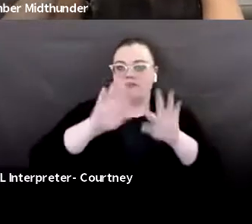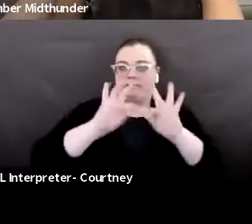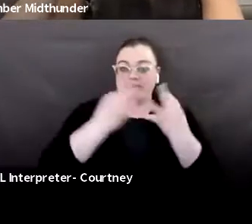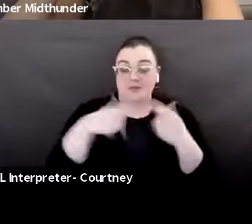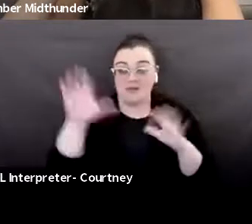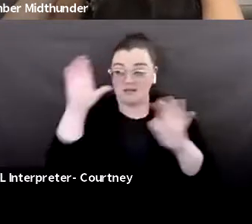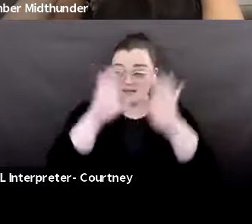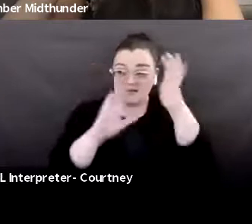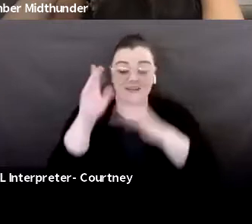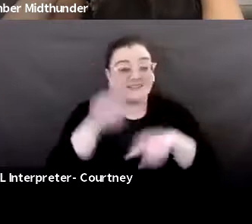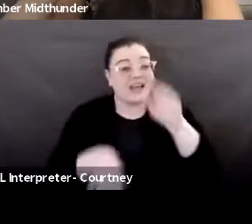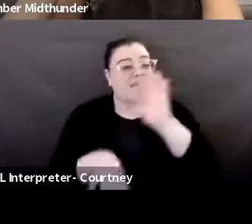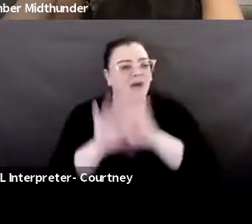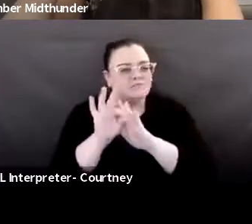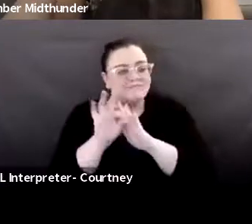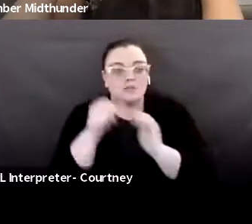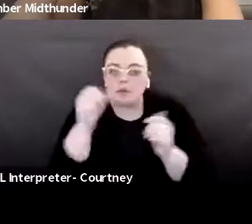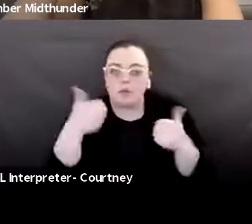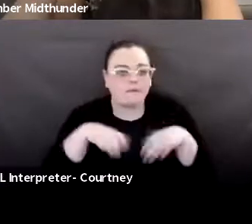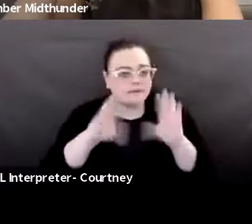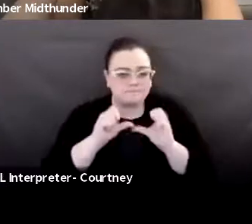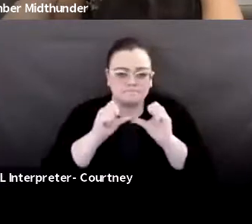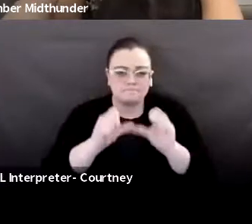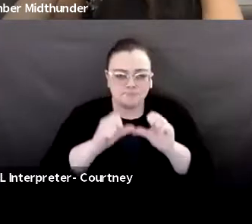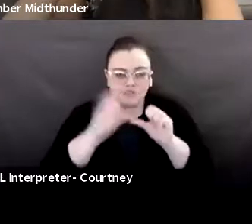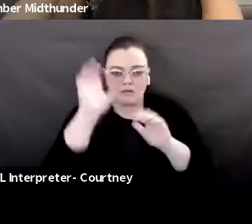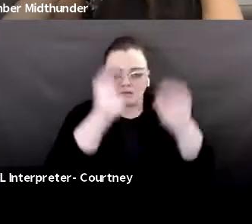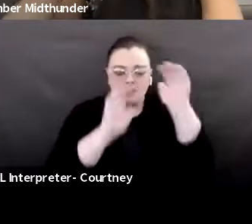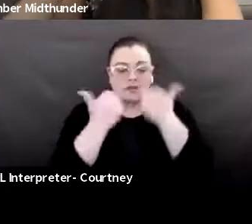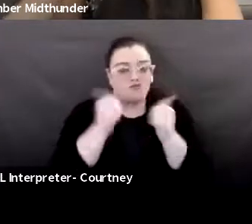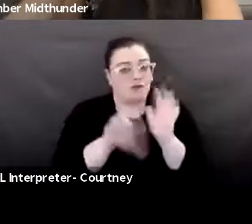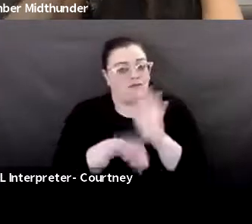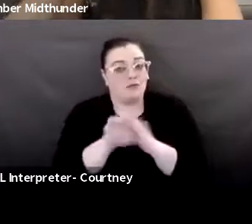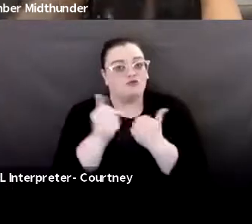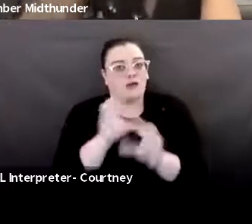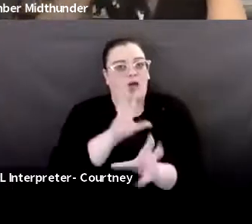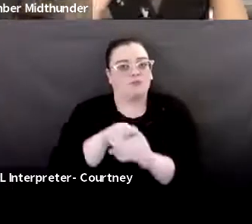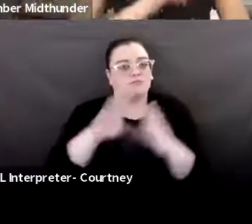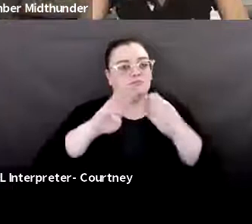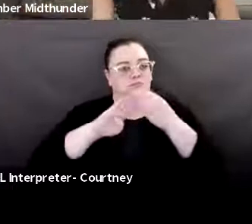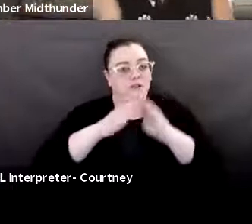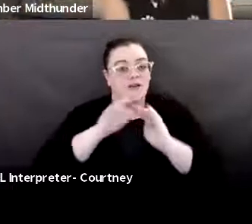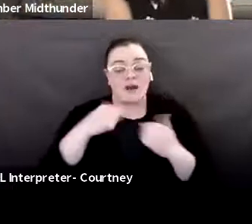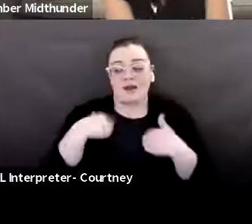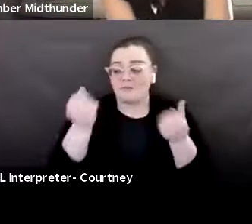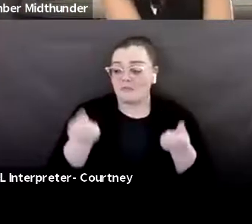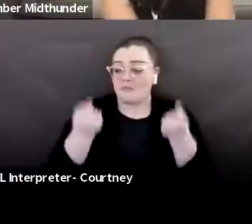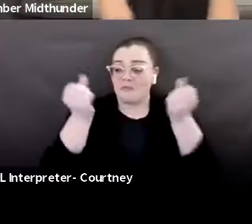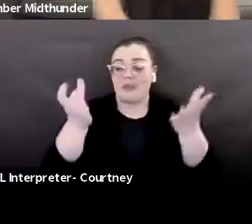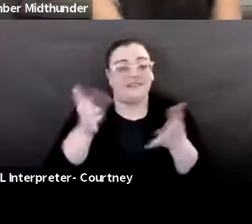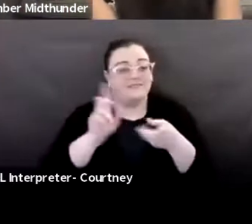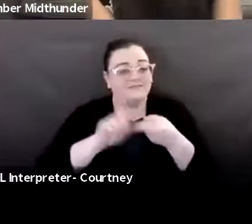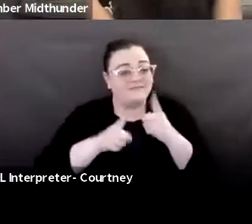find those things, don't give up, keep pressing through and, you know, be a part of the community. I have so many dear friends,